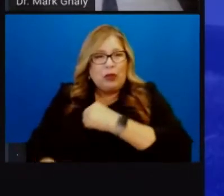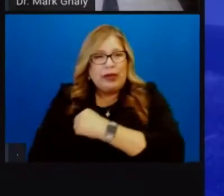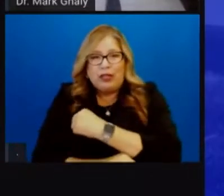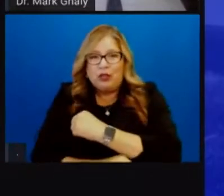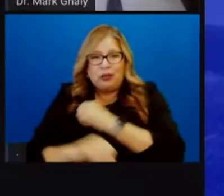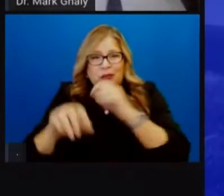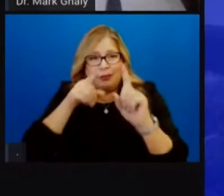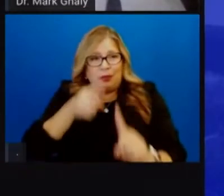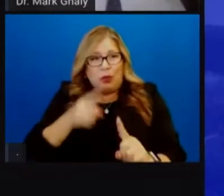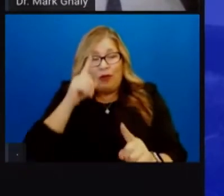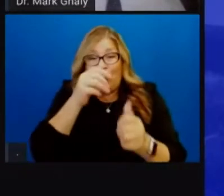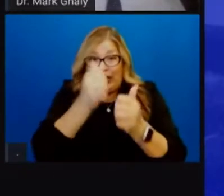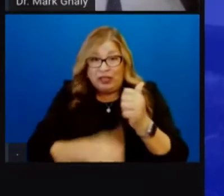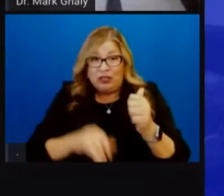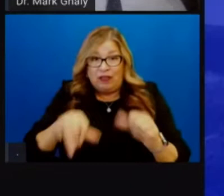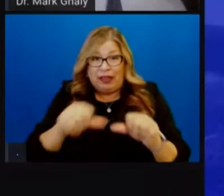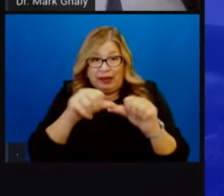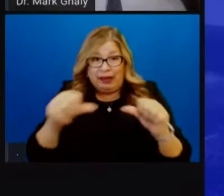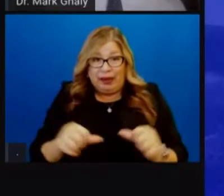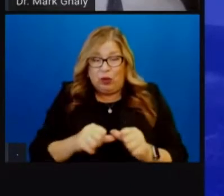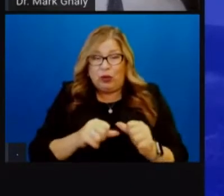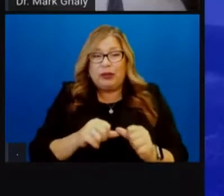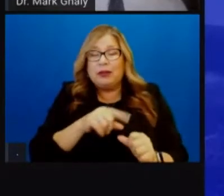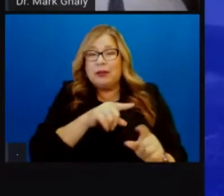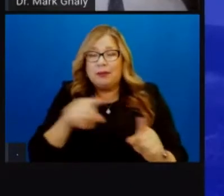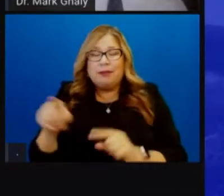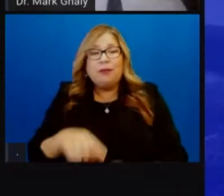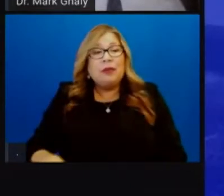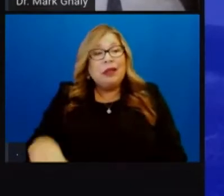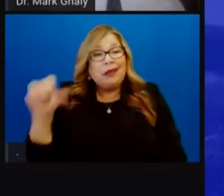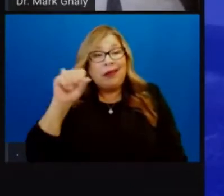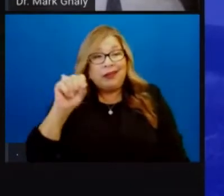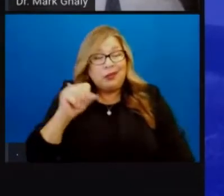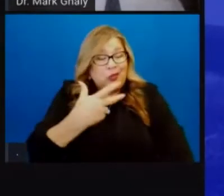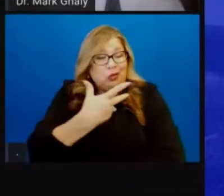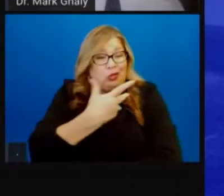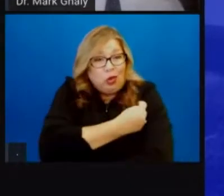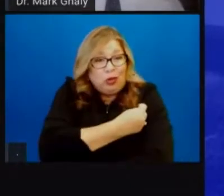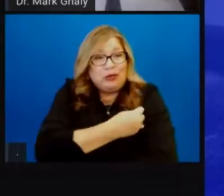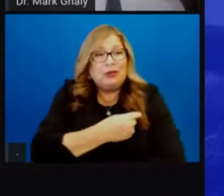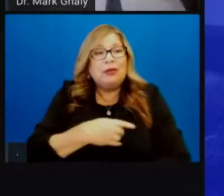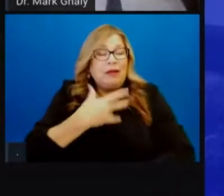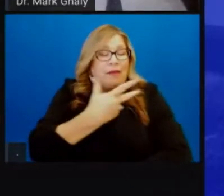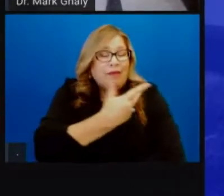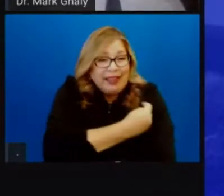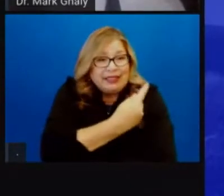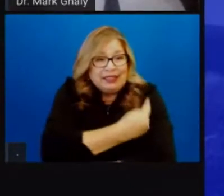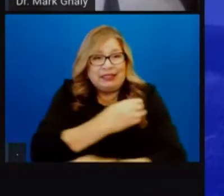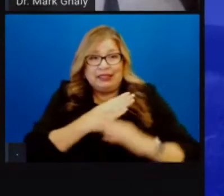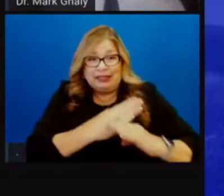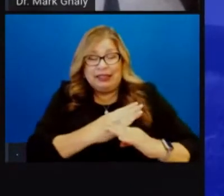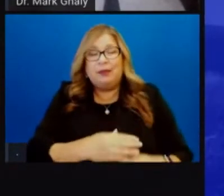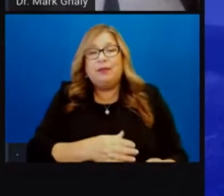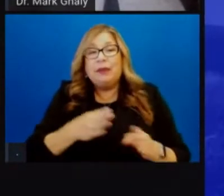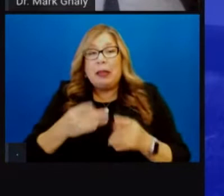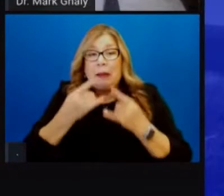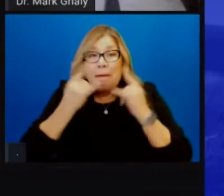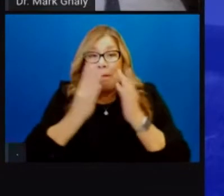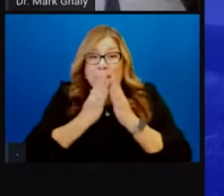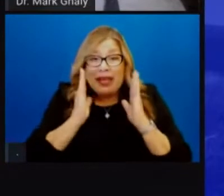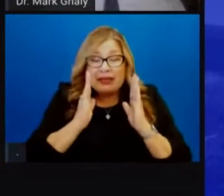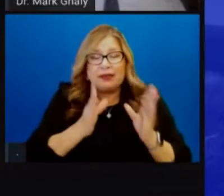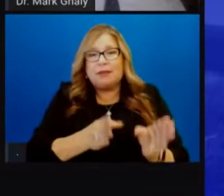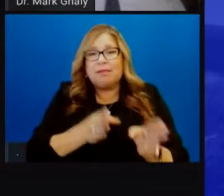heart of each of these areas, focused on shots and vaccines, masks, we'll talk more today,